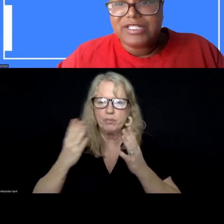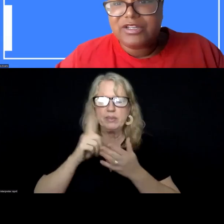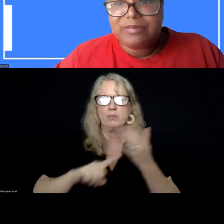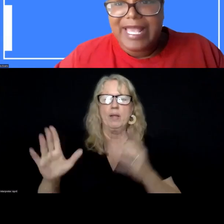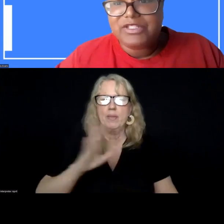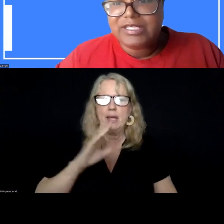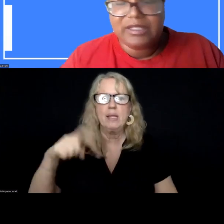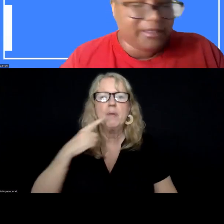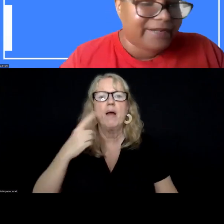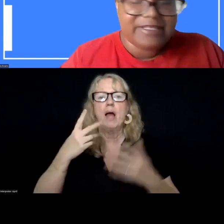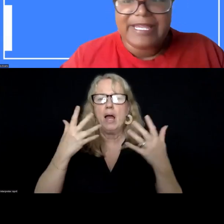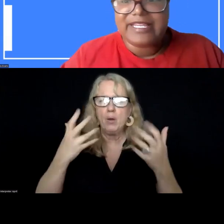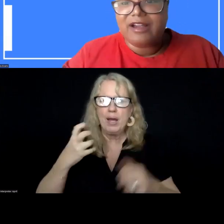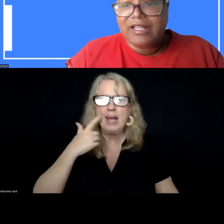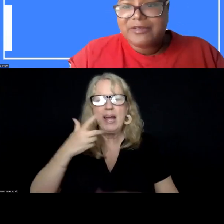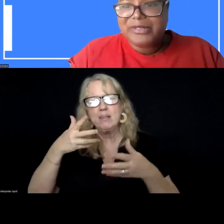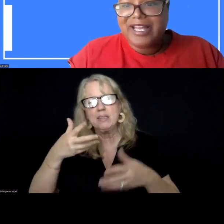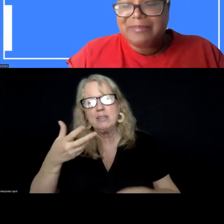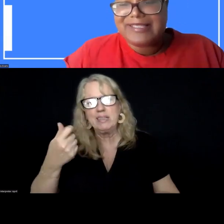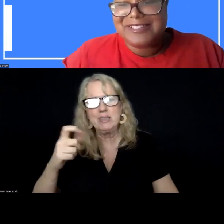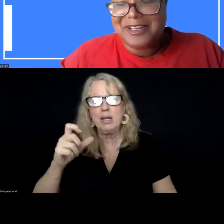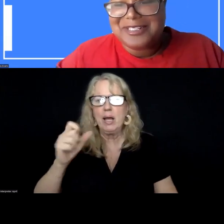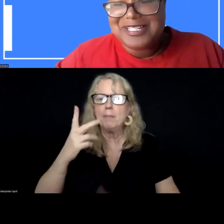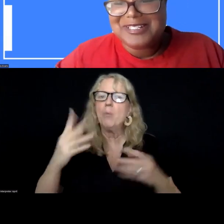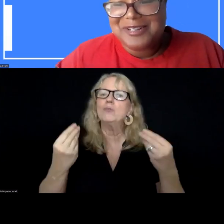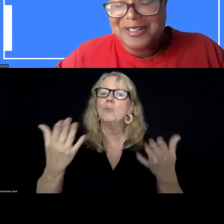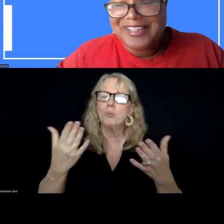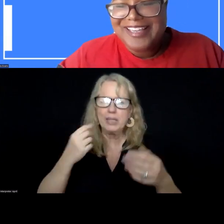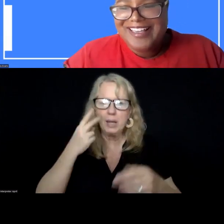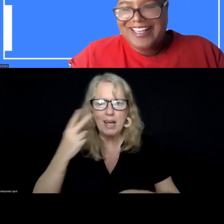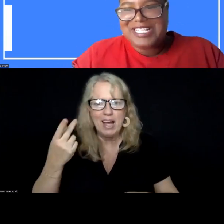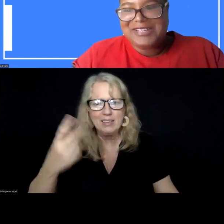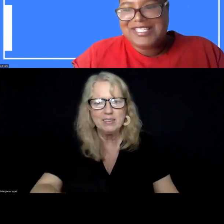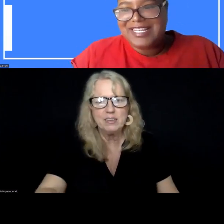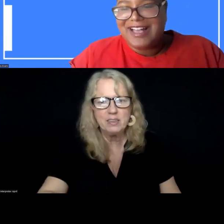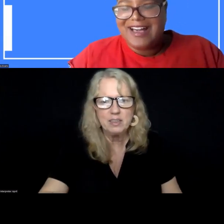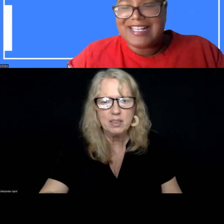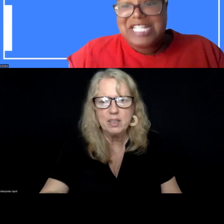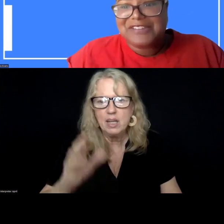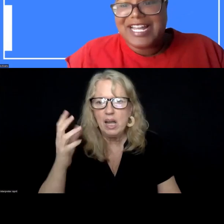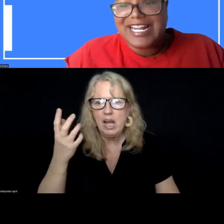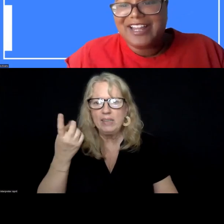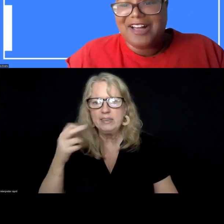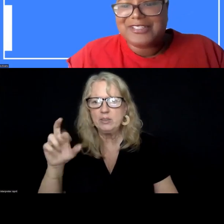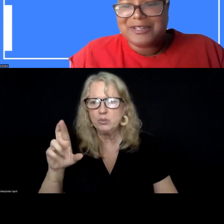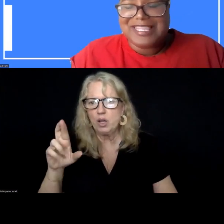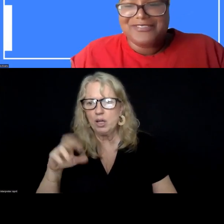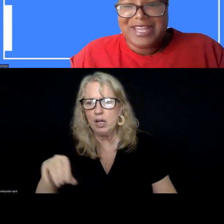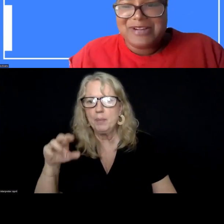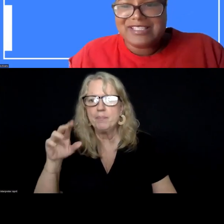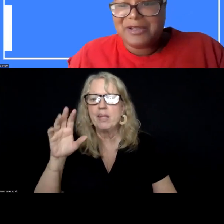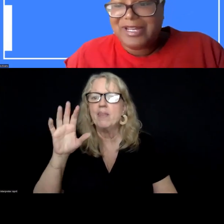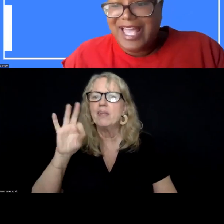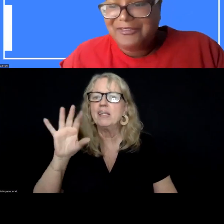I want to, if we have just a little bit of space here, also bring up, I see Dr. Tia Dole, Chief 988